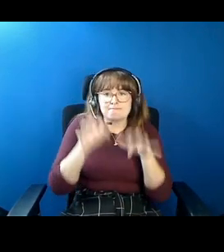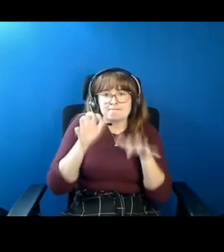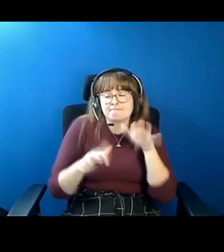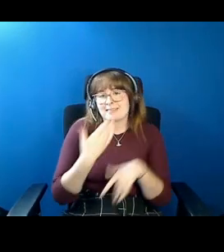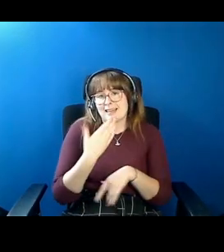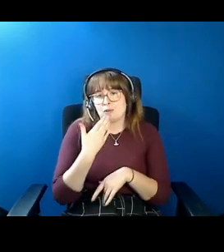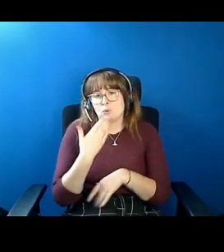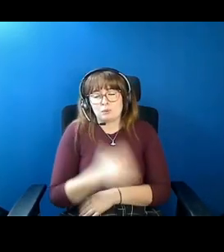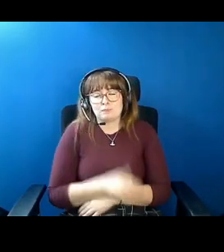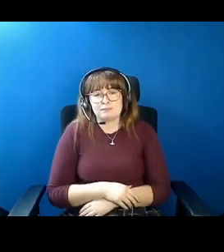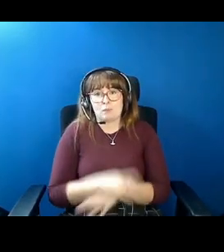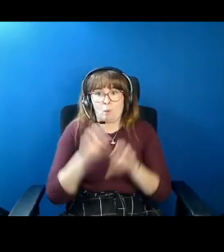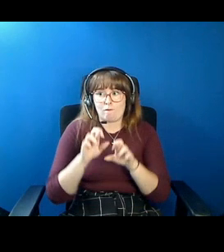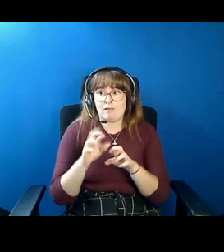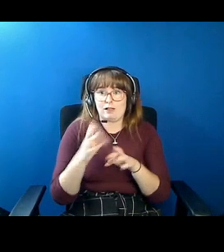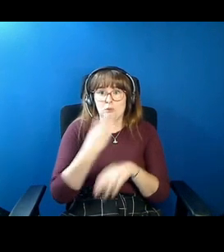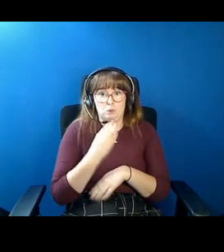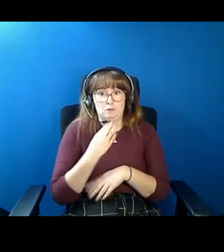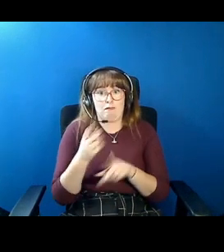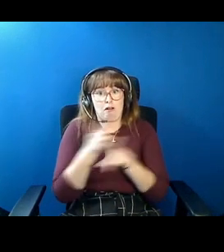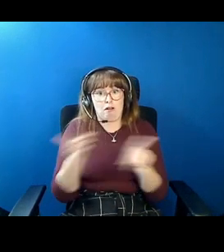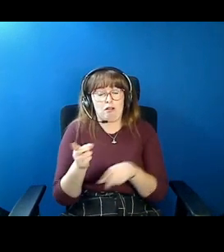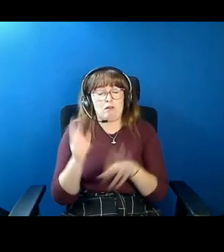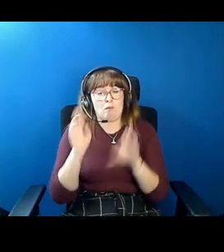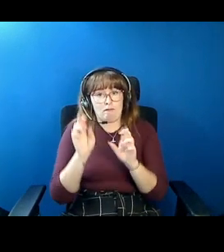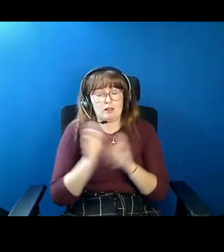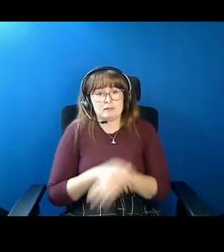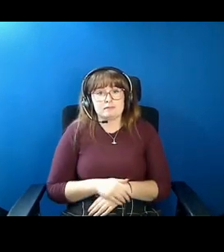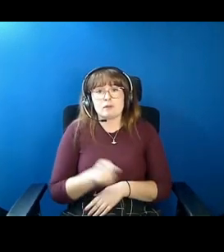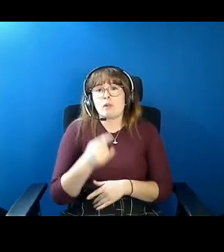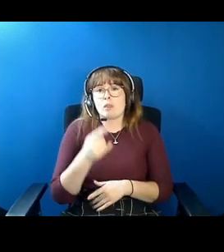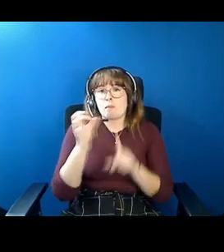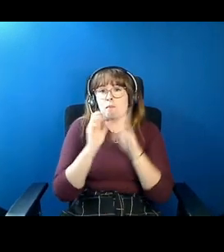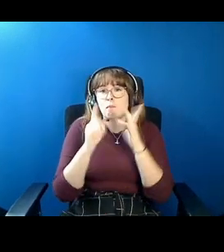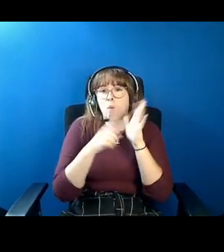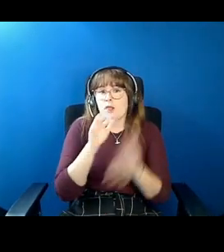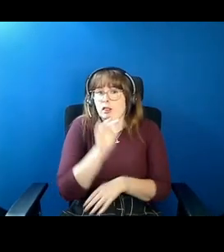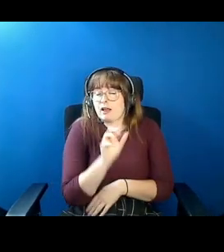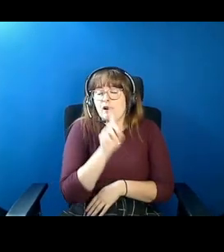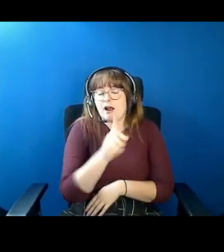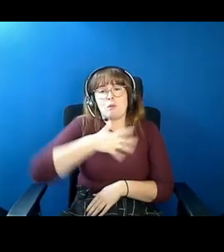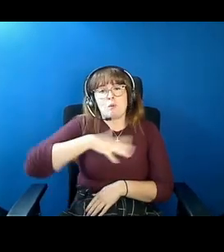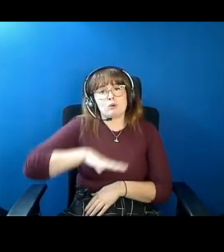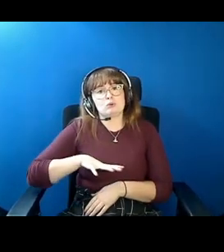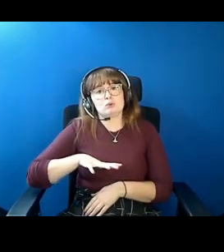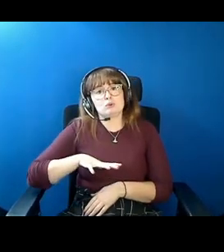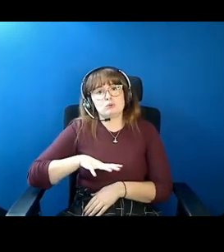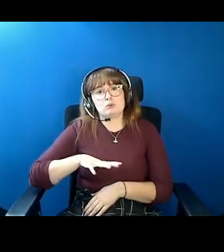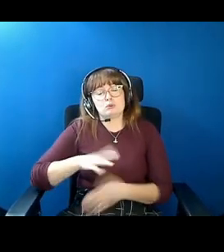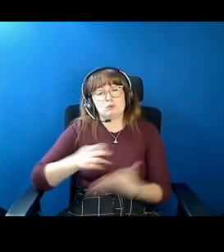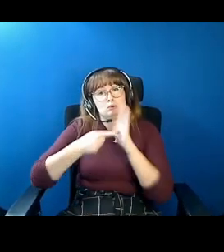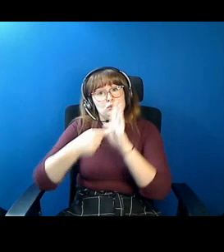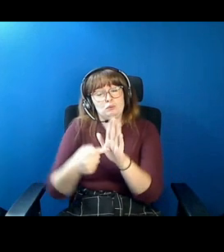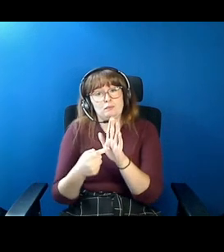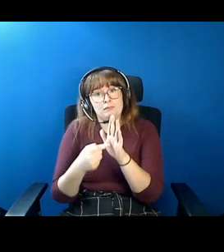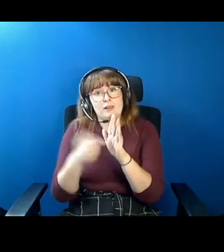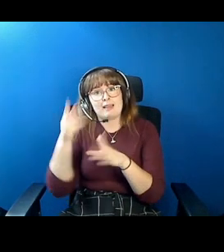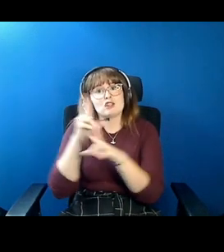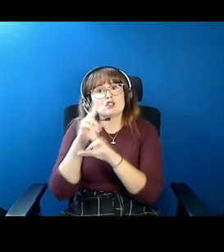Hopefully you found it useful this afternoon. Just while that poll is in progress, I just wanted to again highlight that in the chat